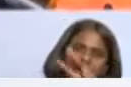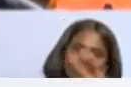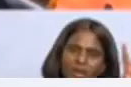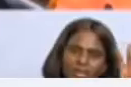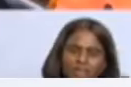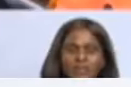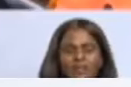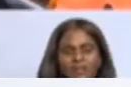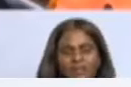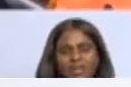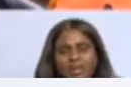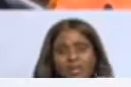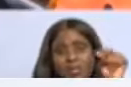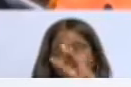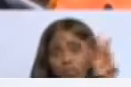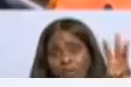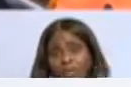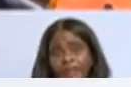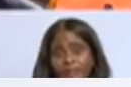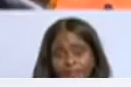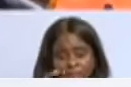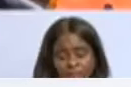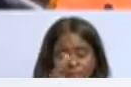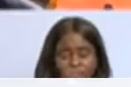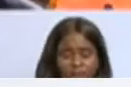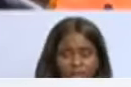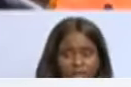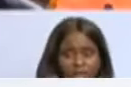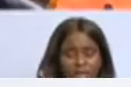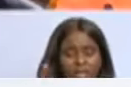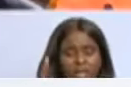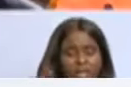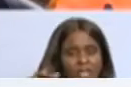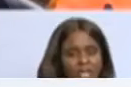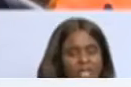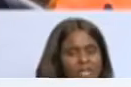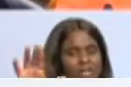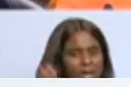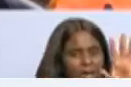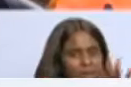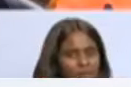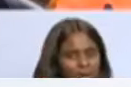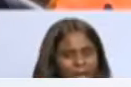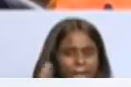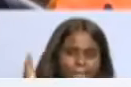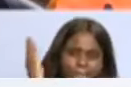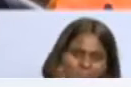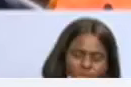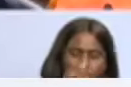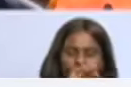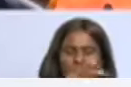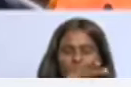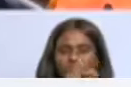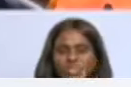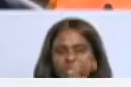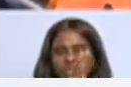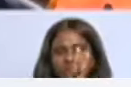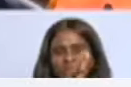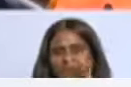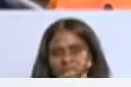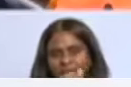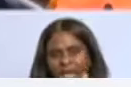we call it, from Luao in Angola, through Chibwika, Mwinilunga,